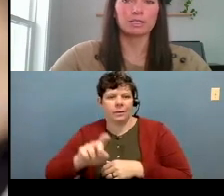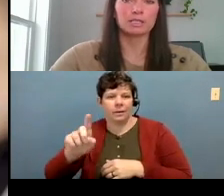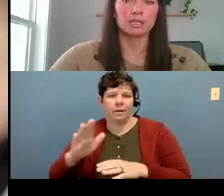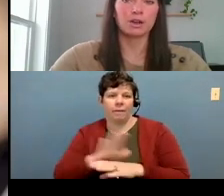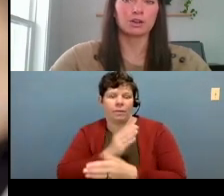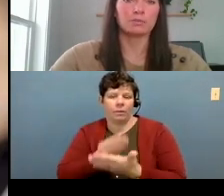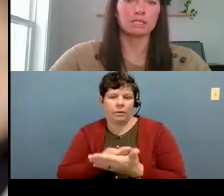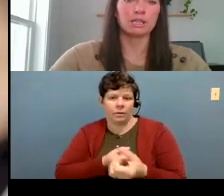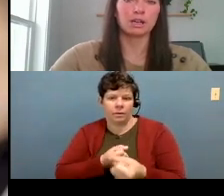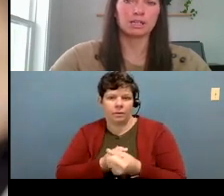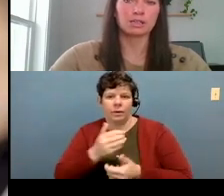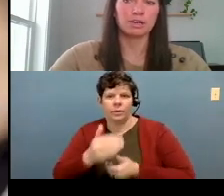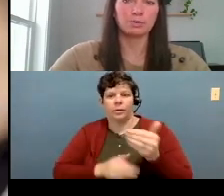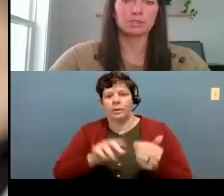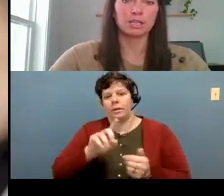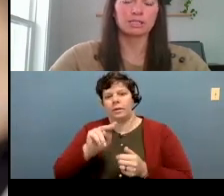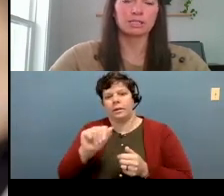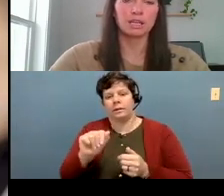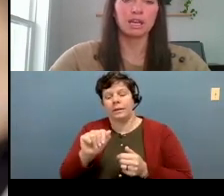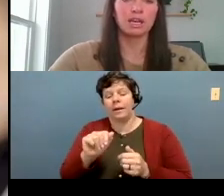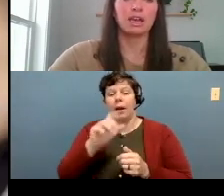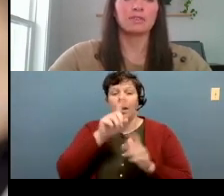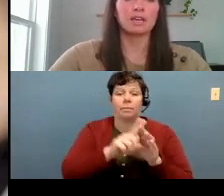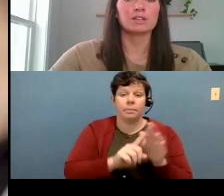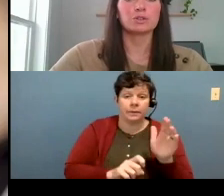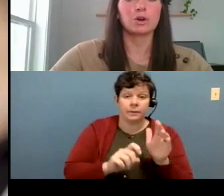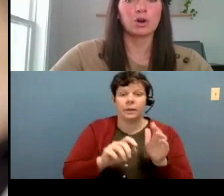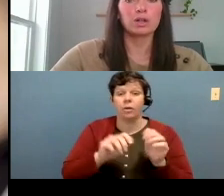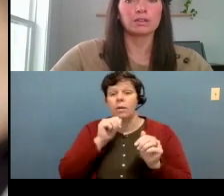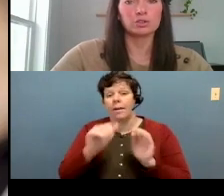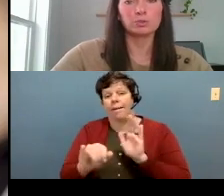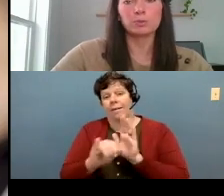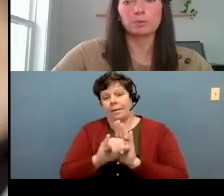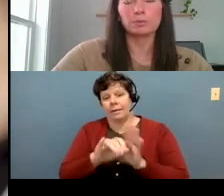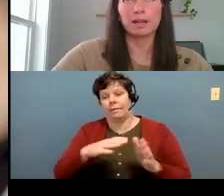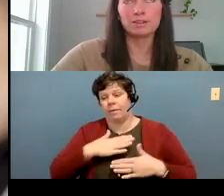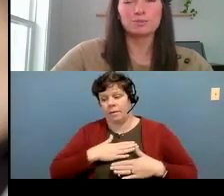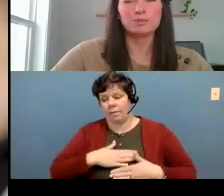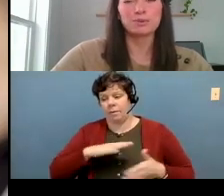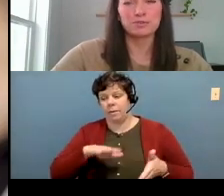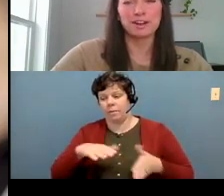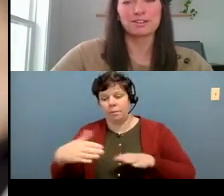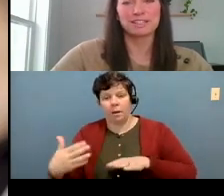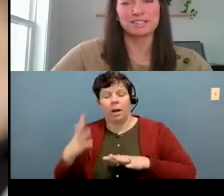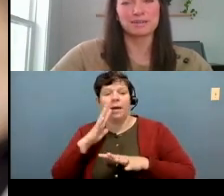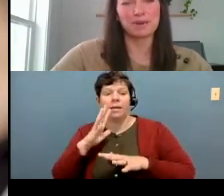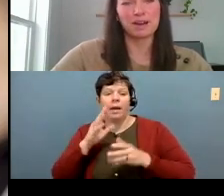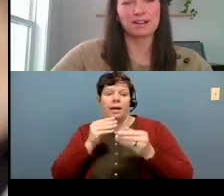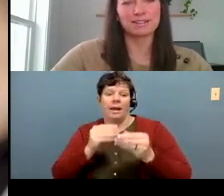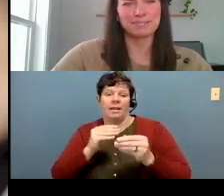process DNA on missing and unidentified person cases, and they enter all eligible profiles into